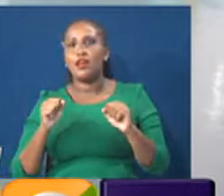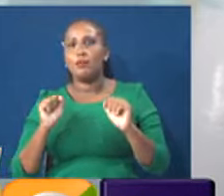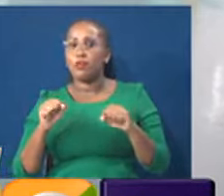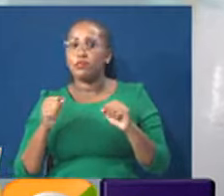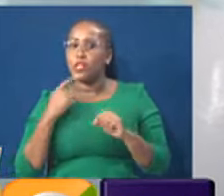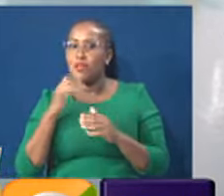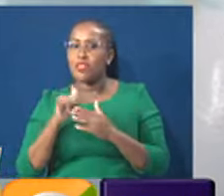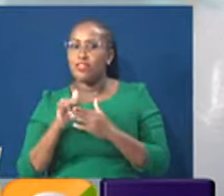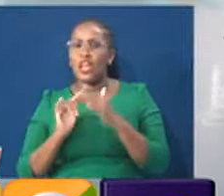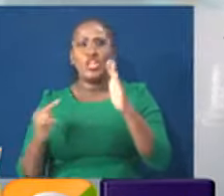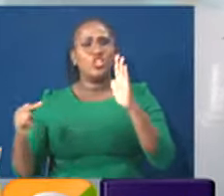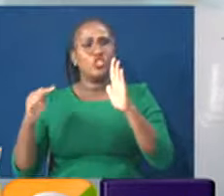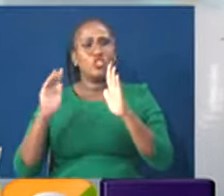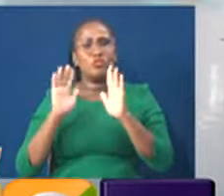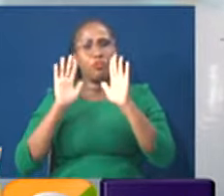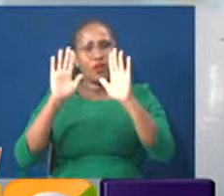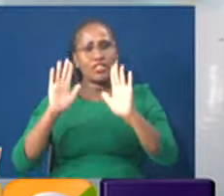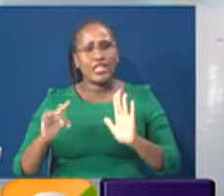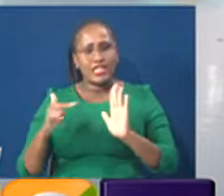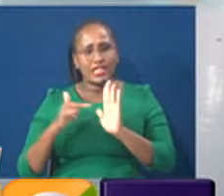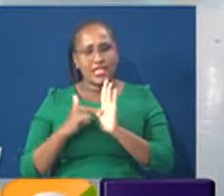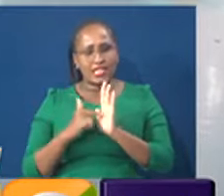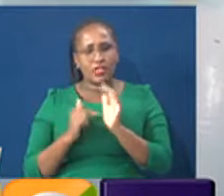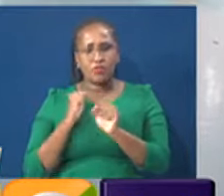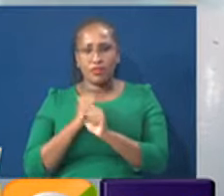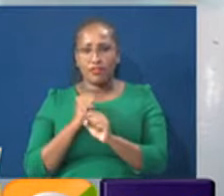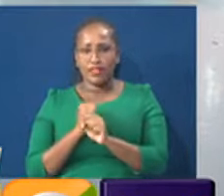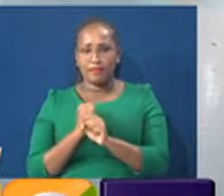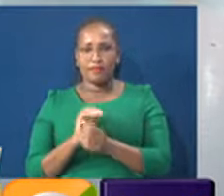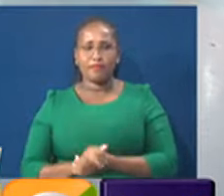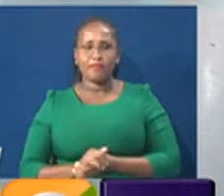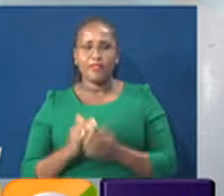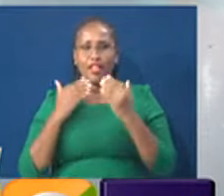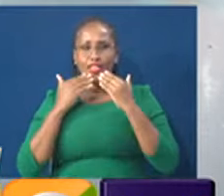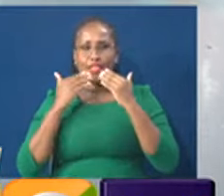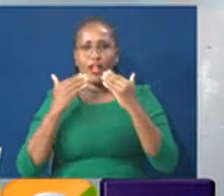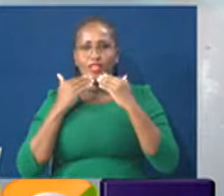key highlight of your tenure. Thank you very much, Sam.